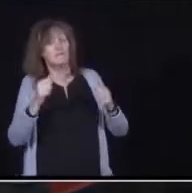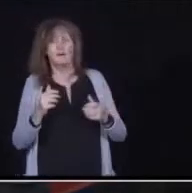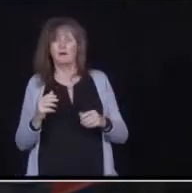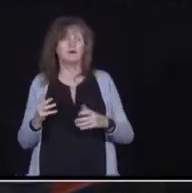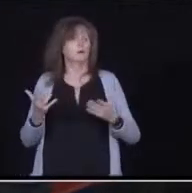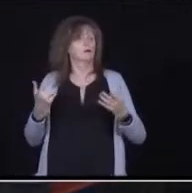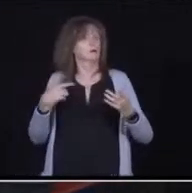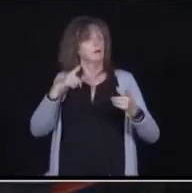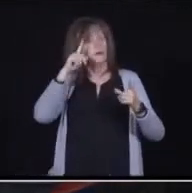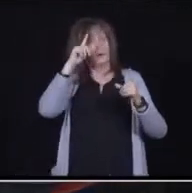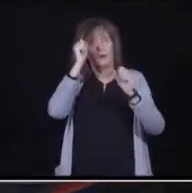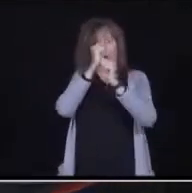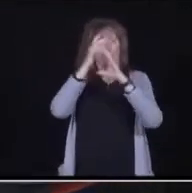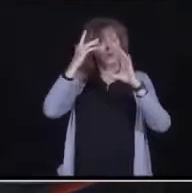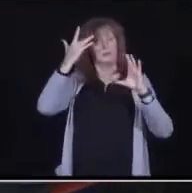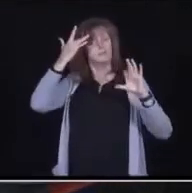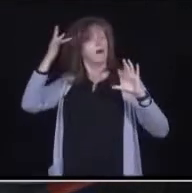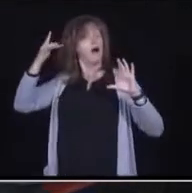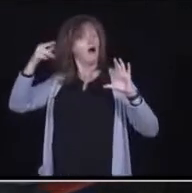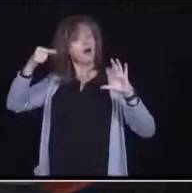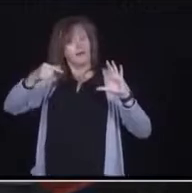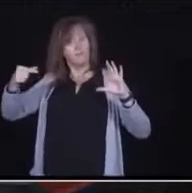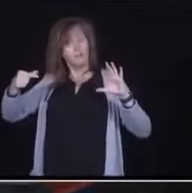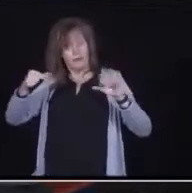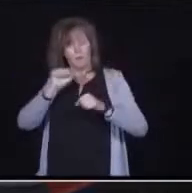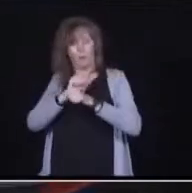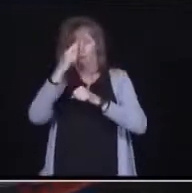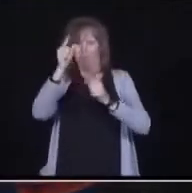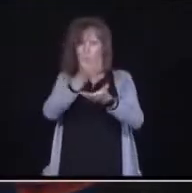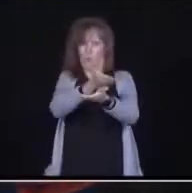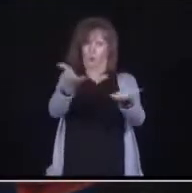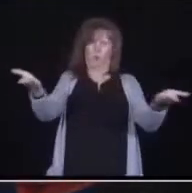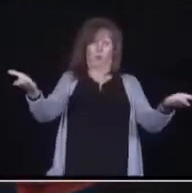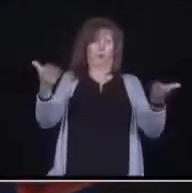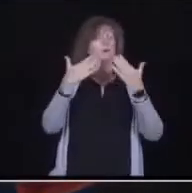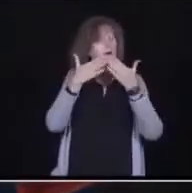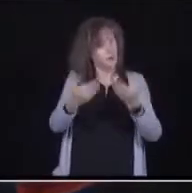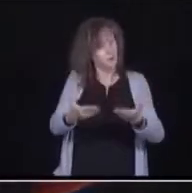government that's working for you. Thank you.